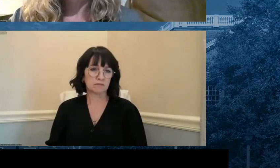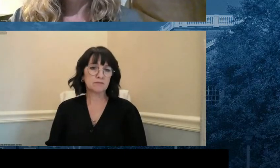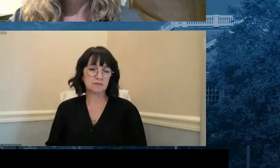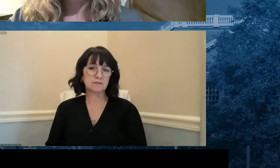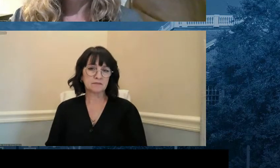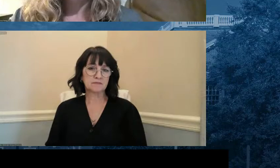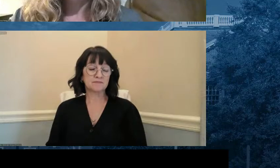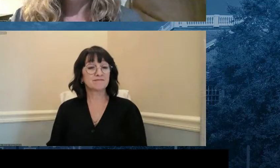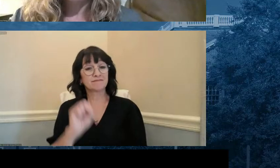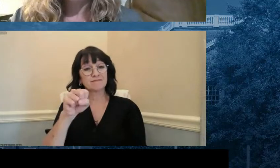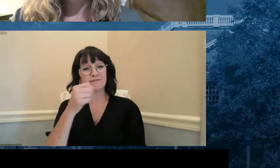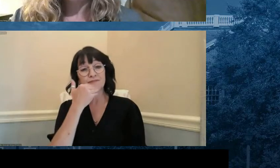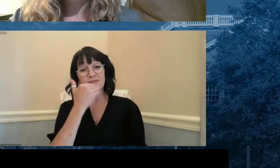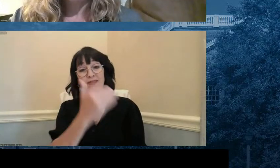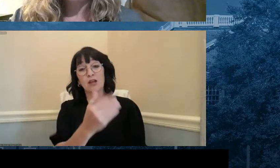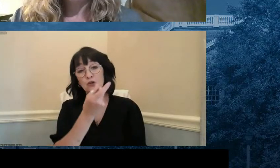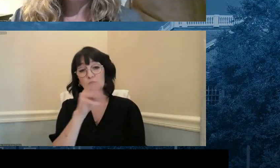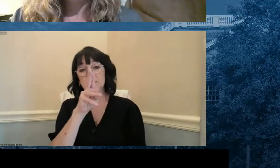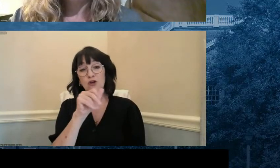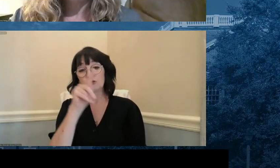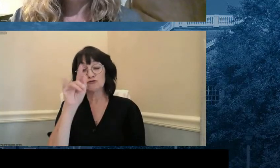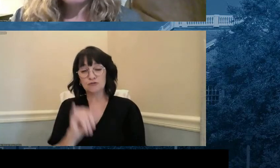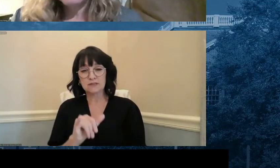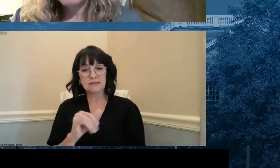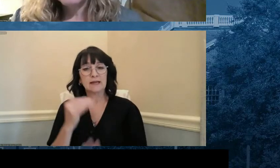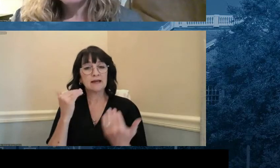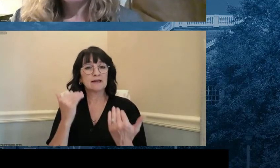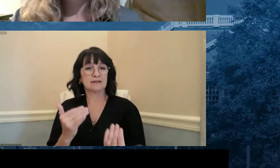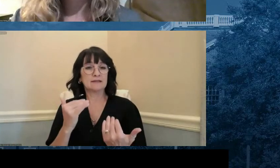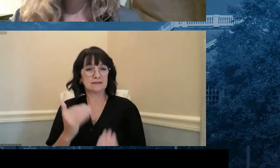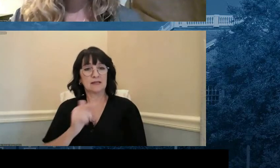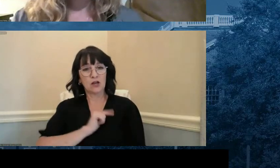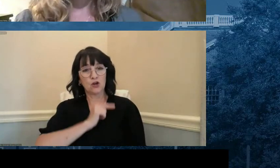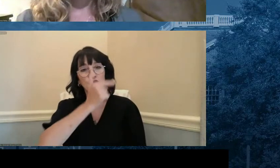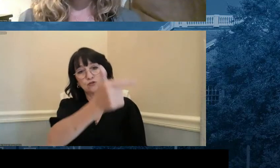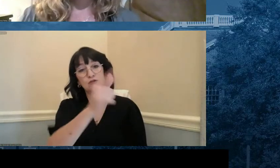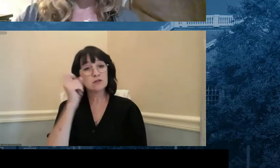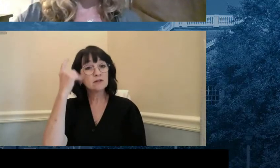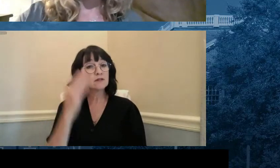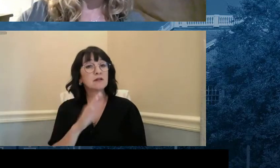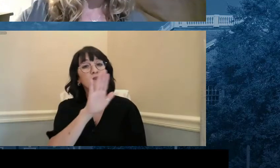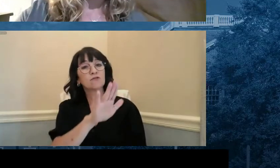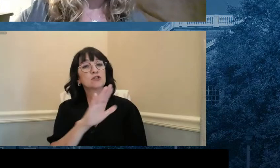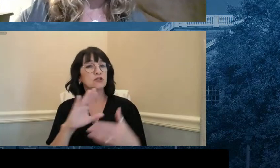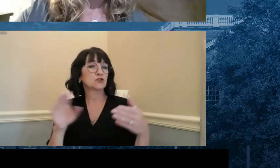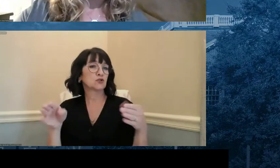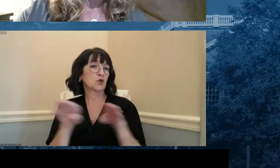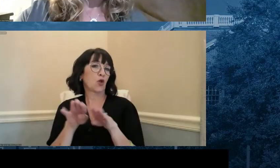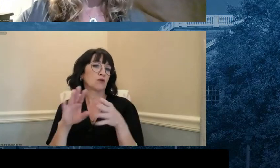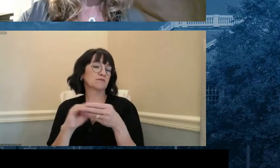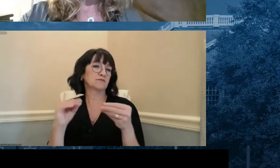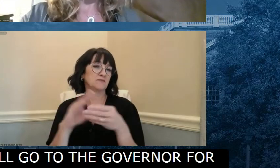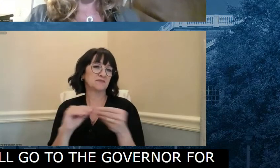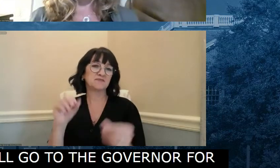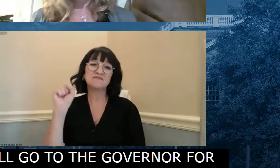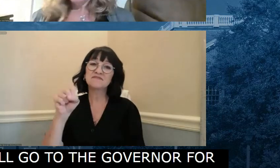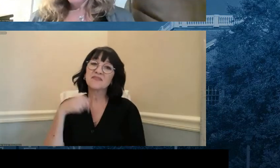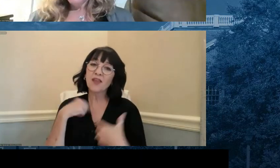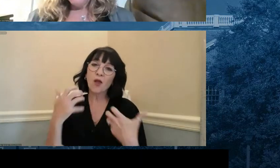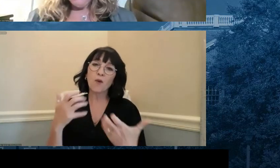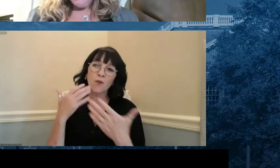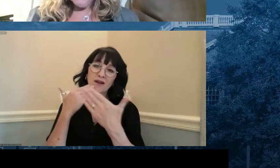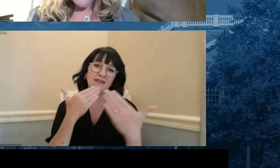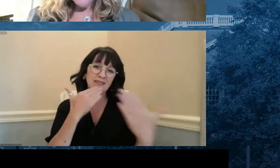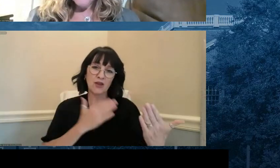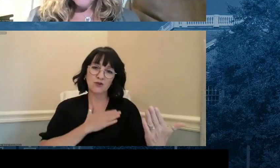Thank you, Dr. Rattay. And now we will go to the governor for closing remarks. Yeah, I just want to thank our